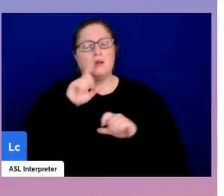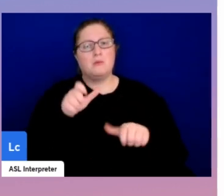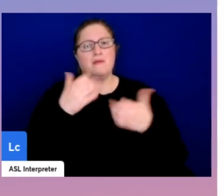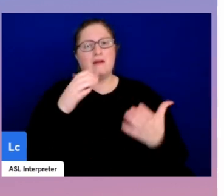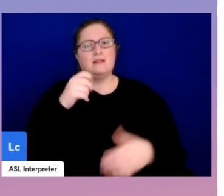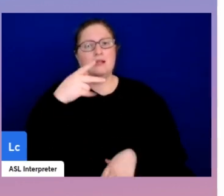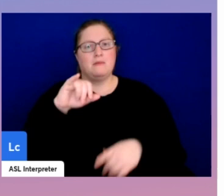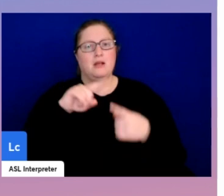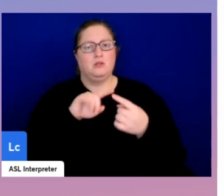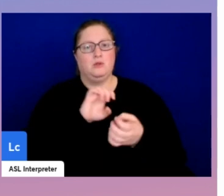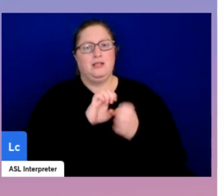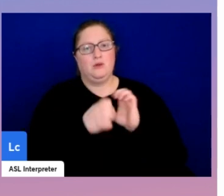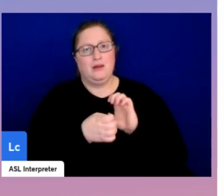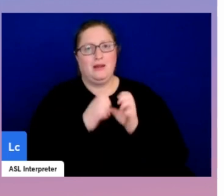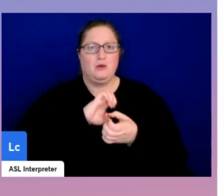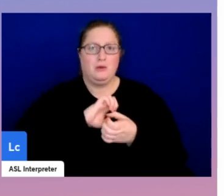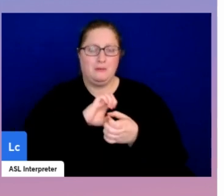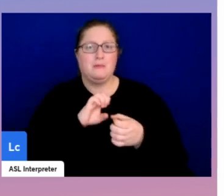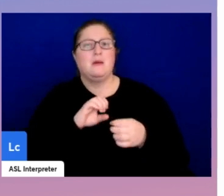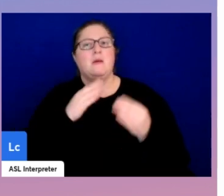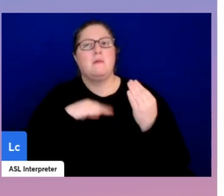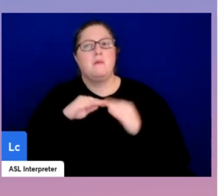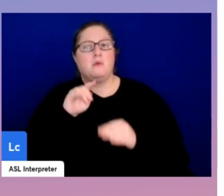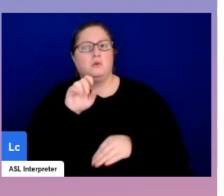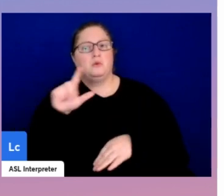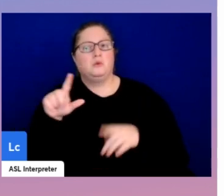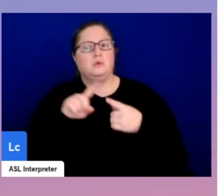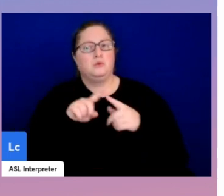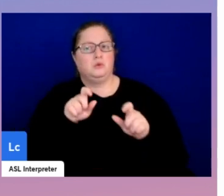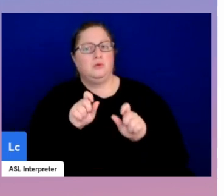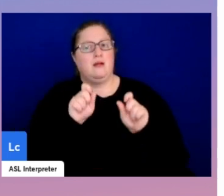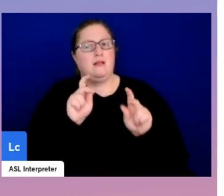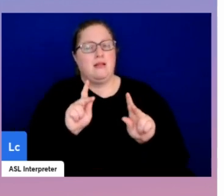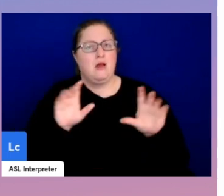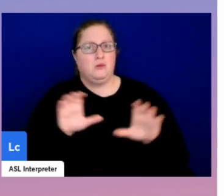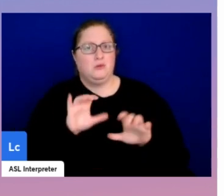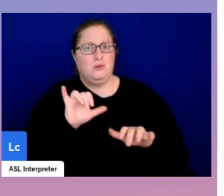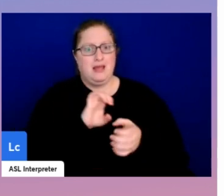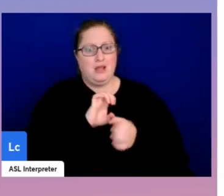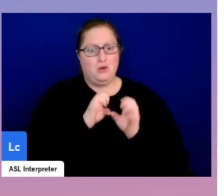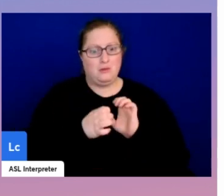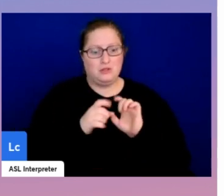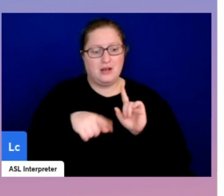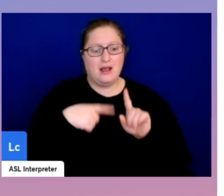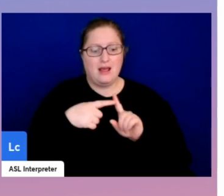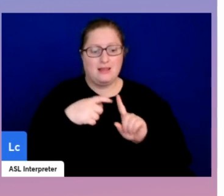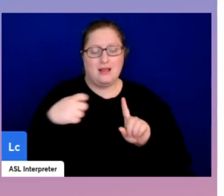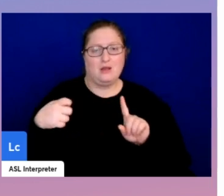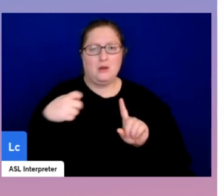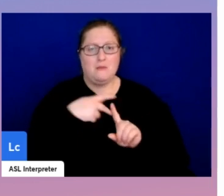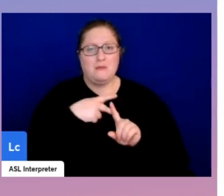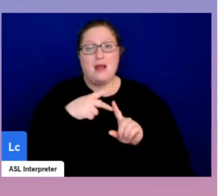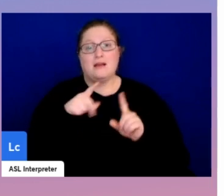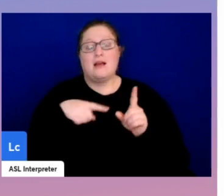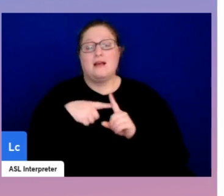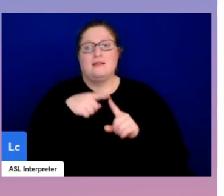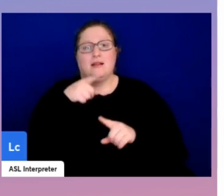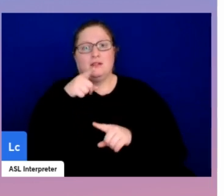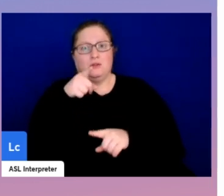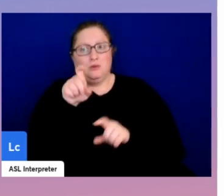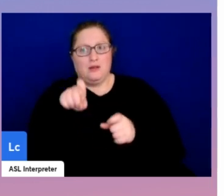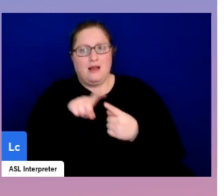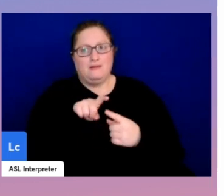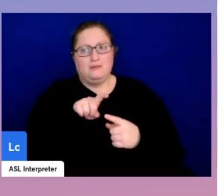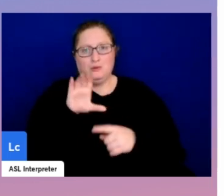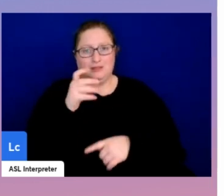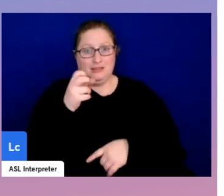encrypt and decrypt that data. It's more just a tool to actually just do that encryption. It's up to you to then take back the ciphertext and do something